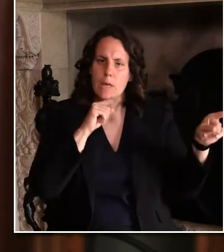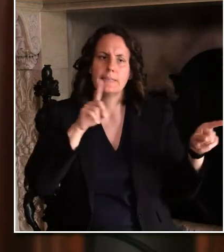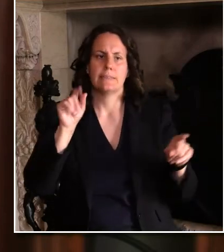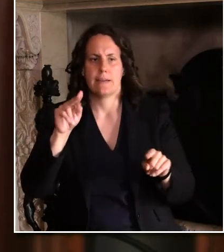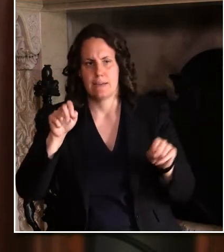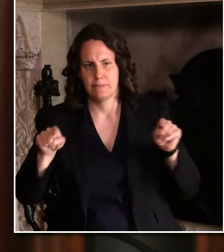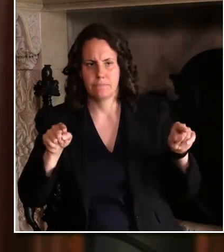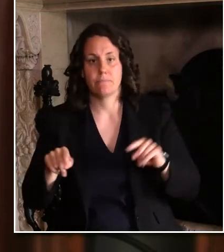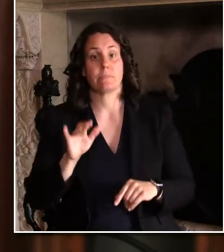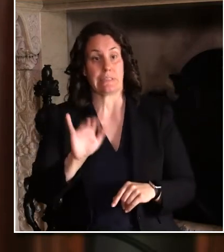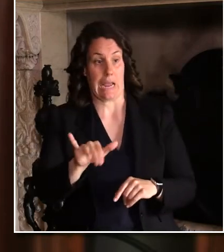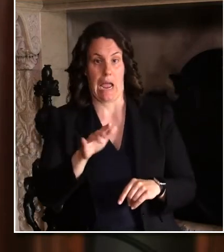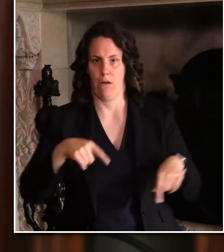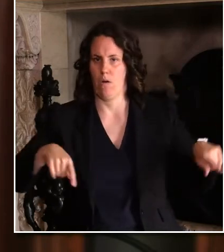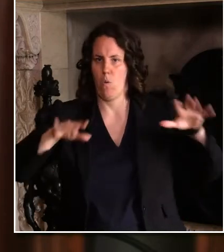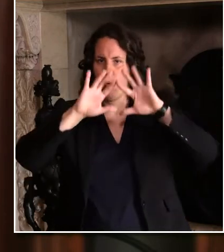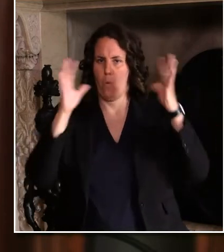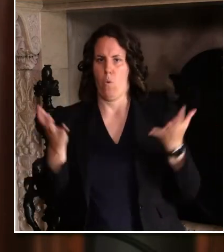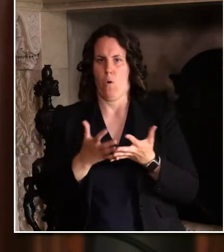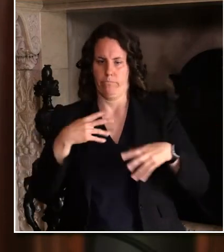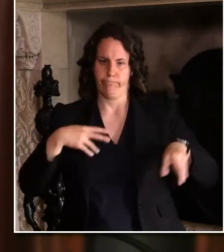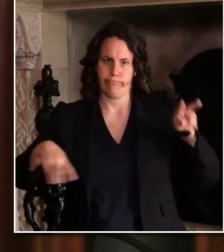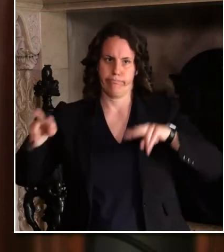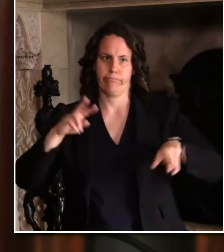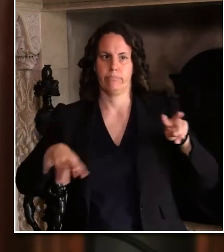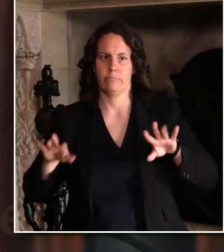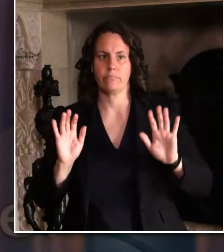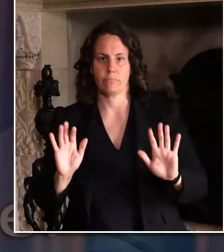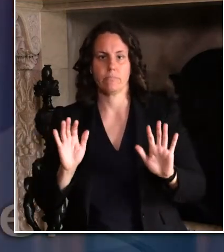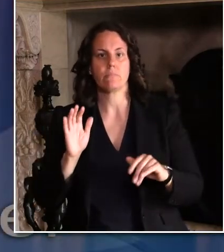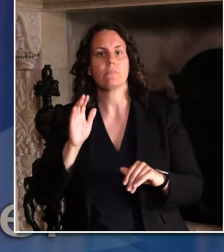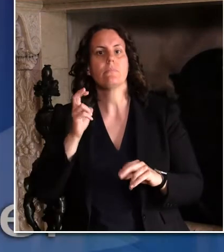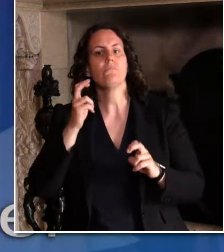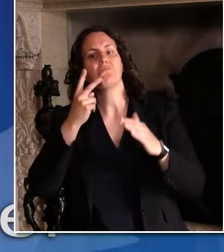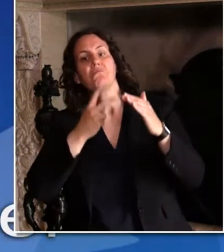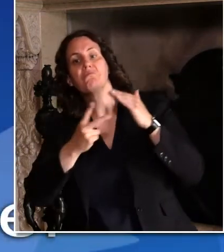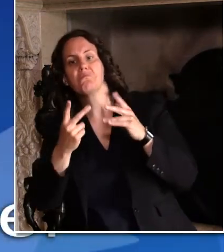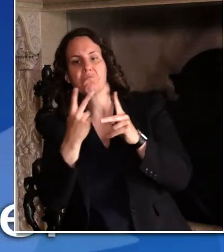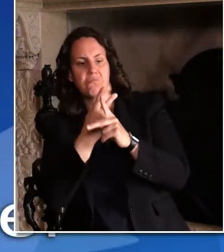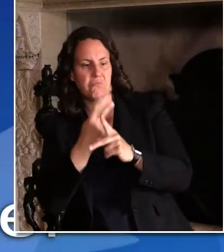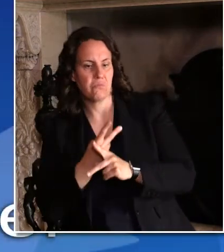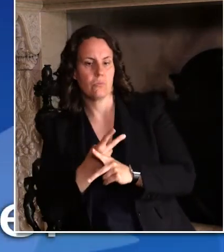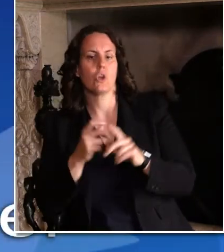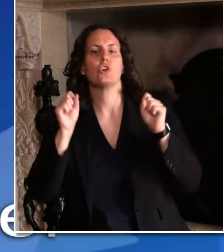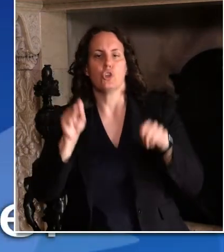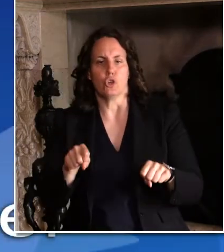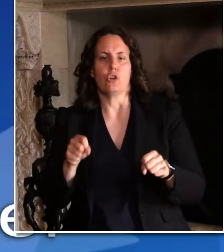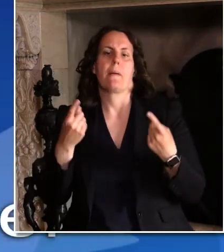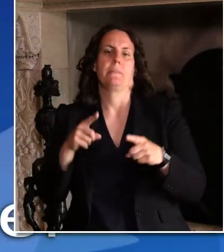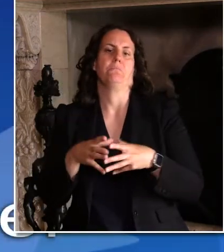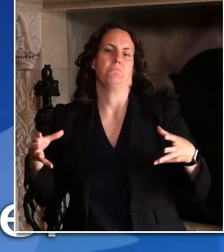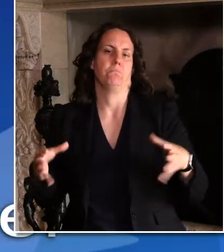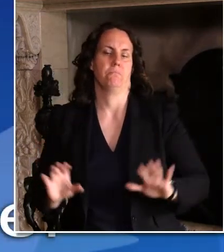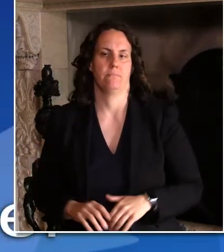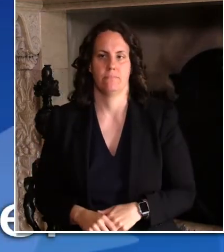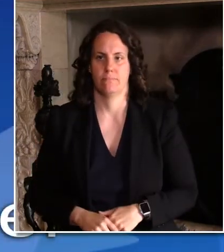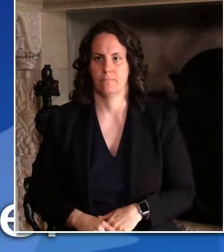potential surges through the coming months. Thank you, Rachel. Now to Steve Prestegard from the Platteville Journal.